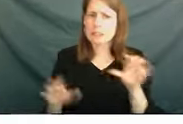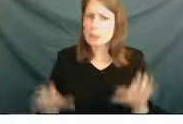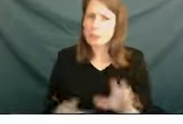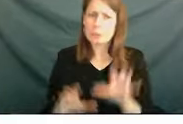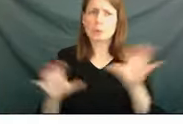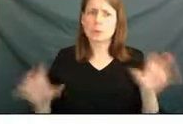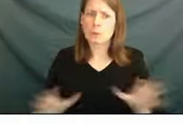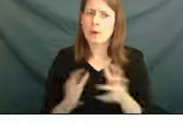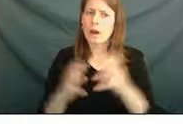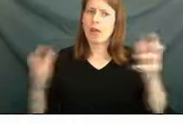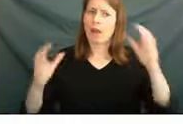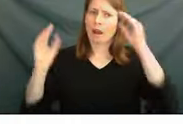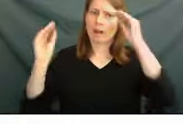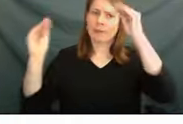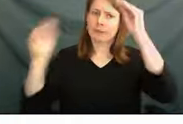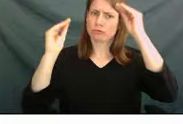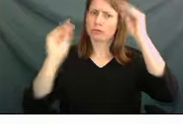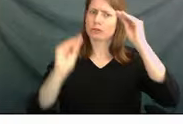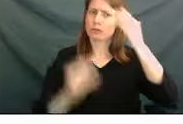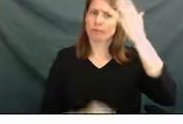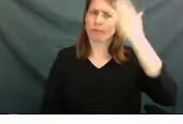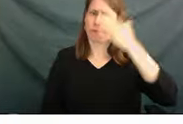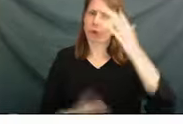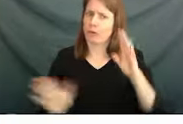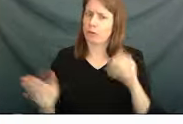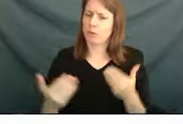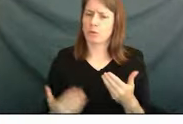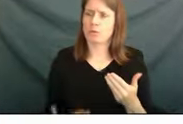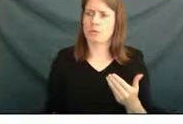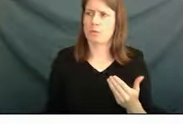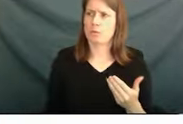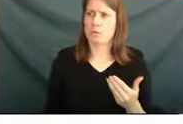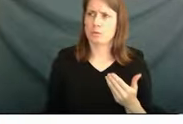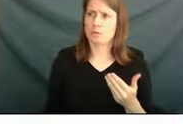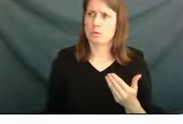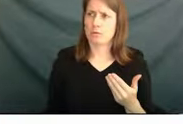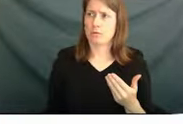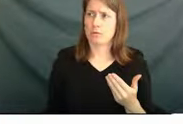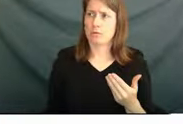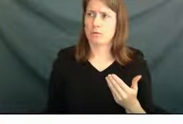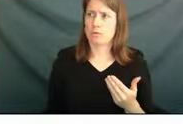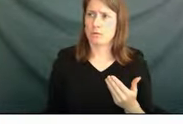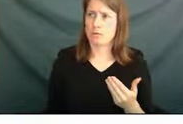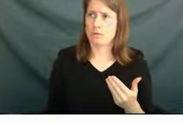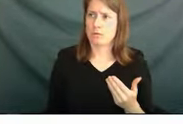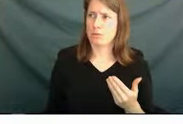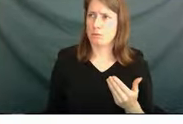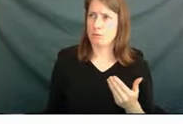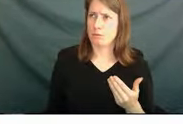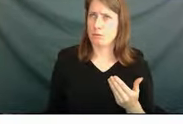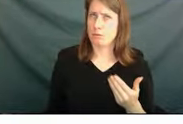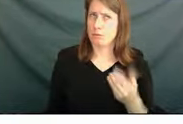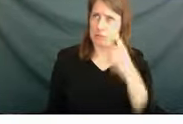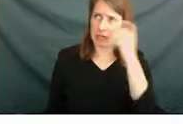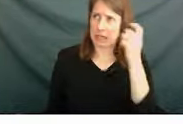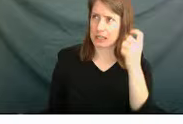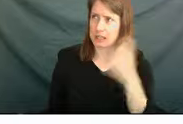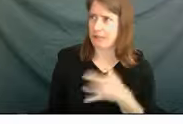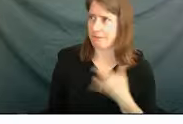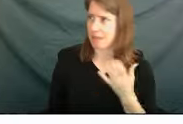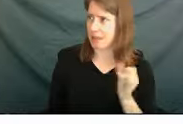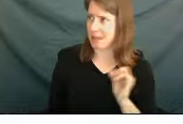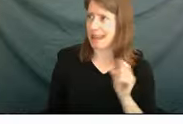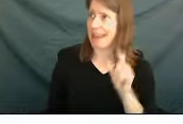know, I think I have to. It's just because I think there's a hole there I need to go up and fill, you know, and I'm kind of